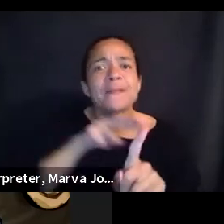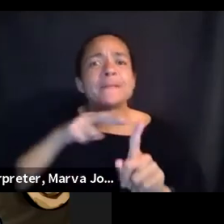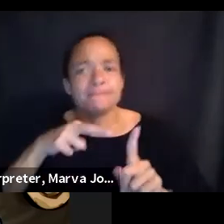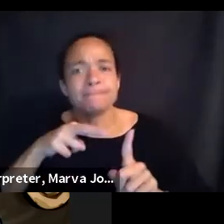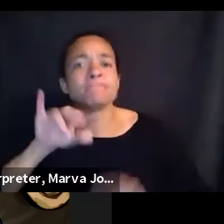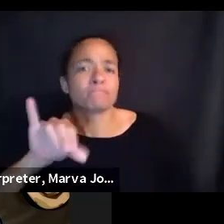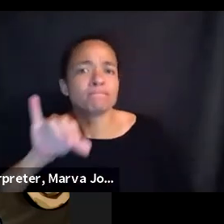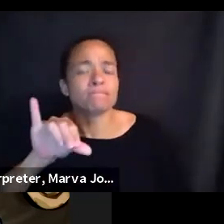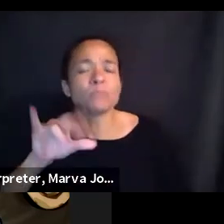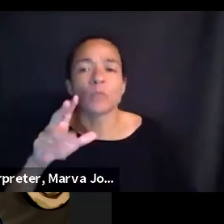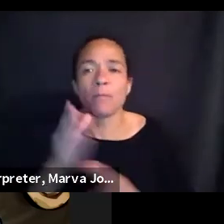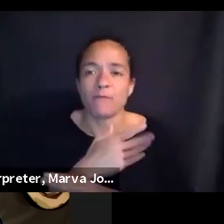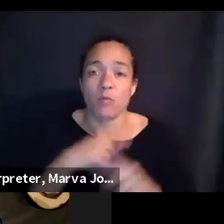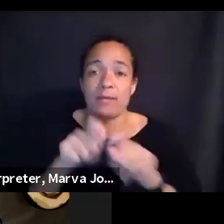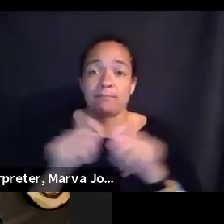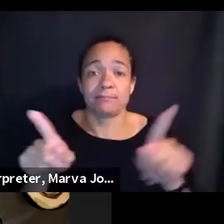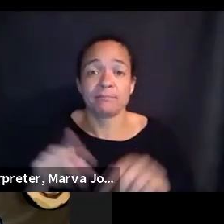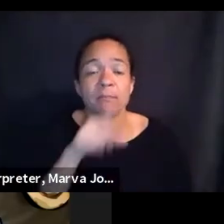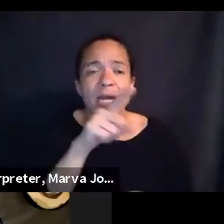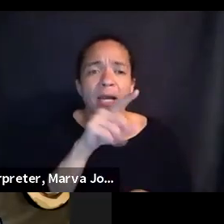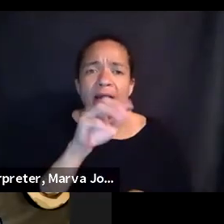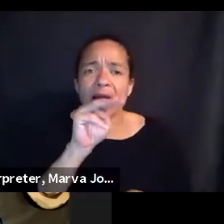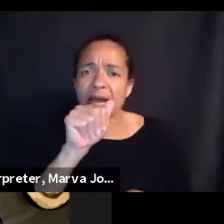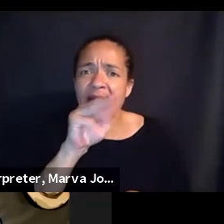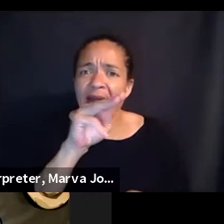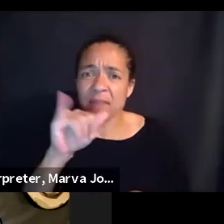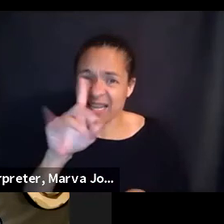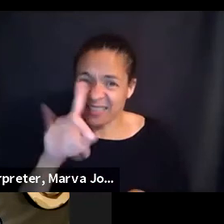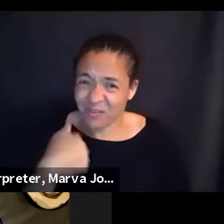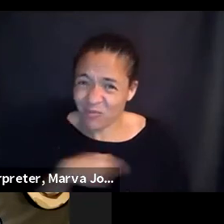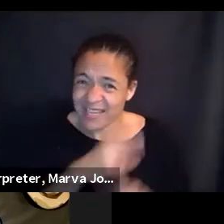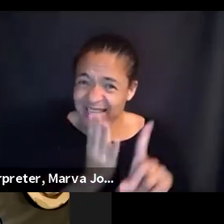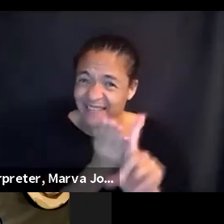final draft. So Amy, correct me if I'm wrong, but I don't think we had to convince them, but it